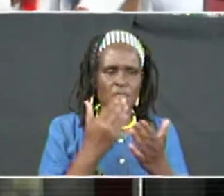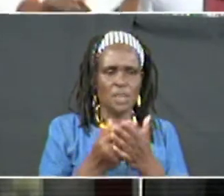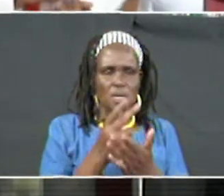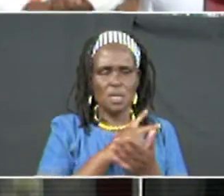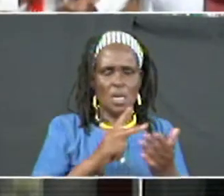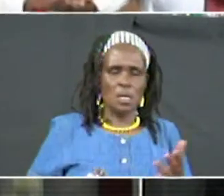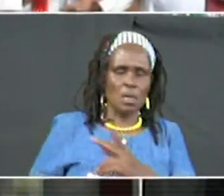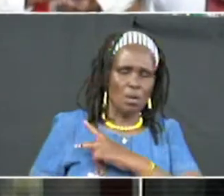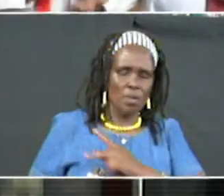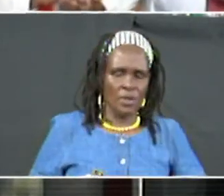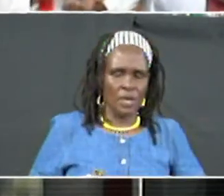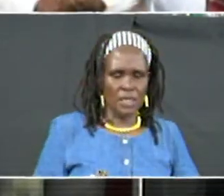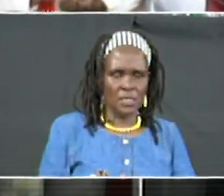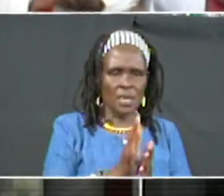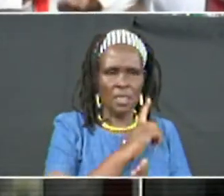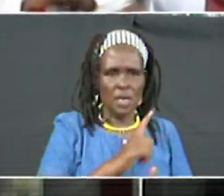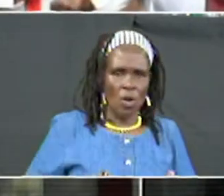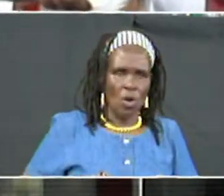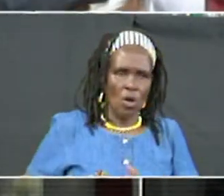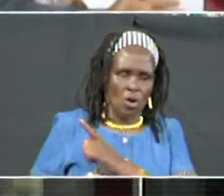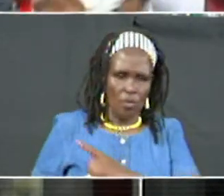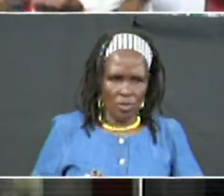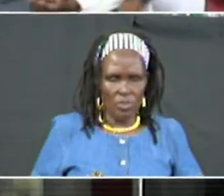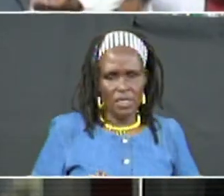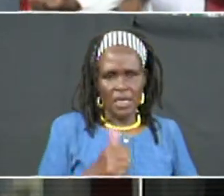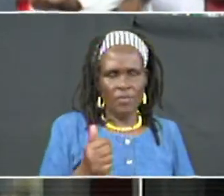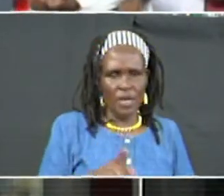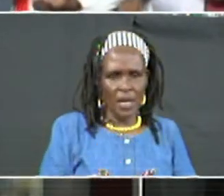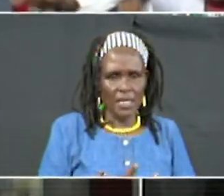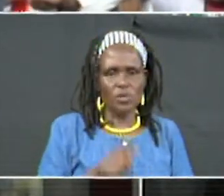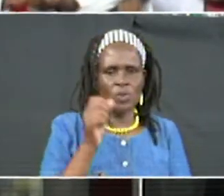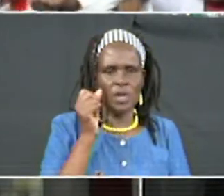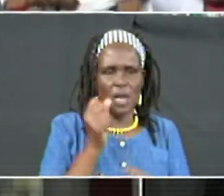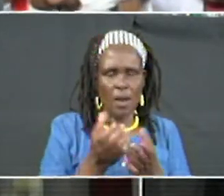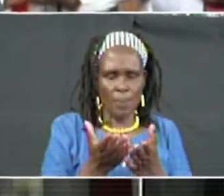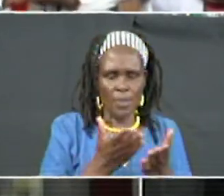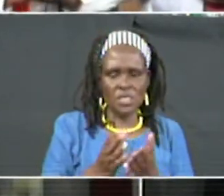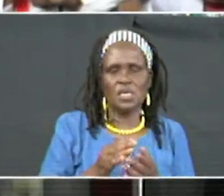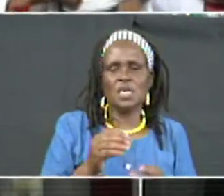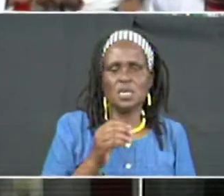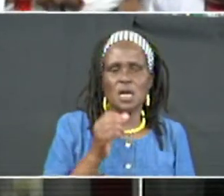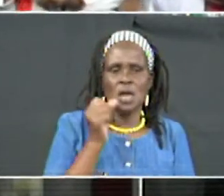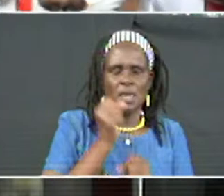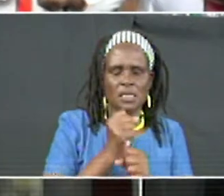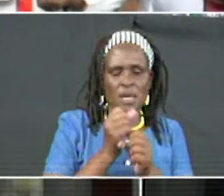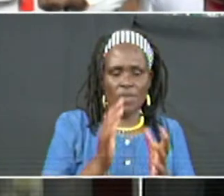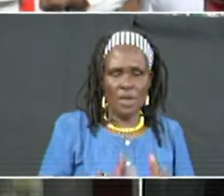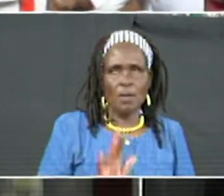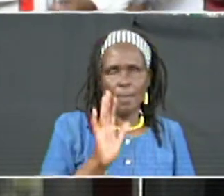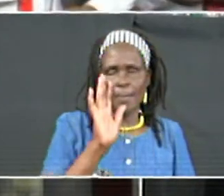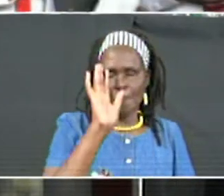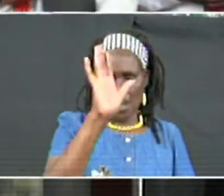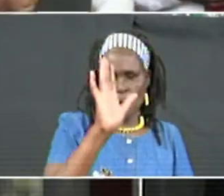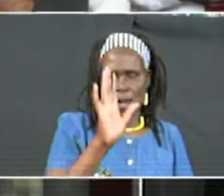of Lords, even as we appreciate his servant, Pastor Mokaya. Please kindly do take your seat.